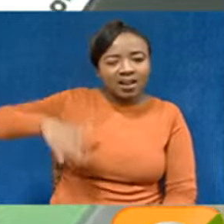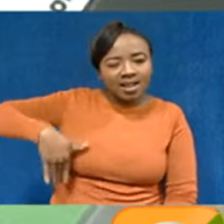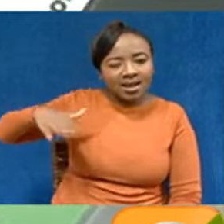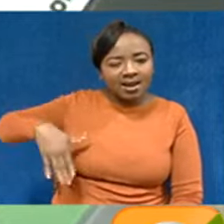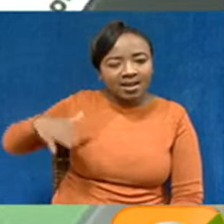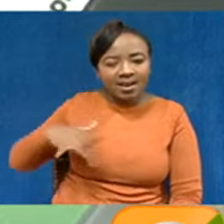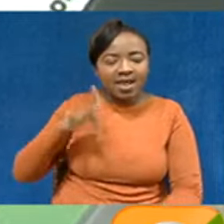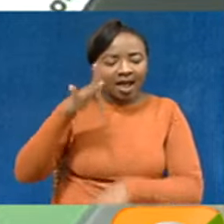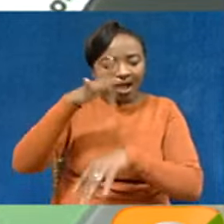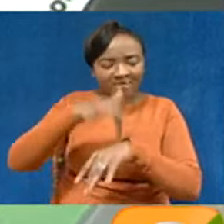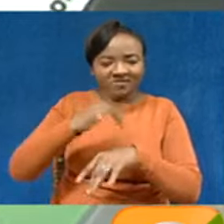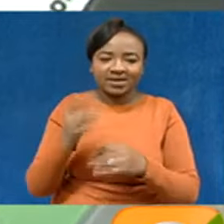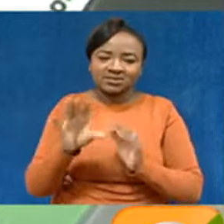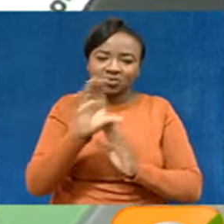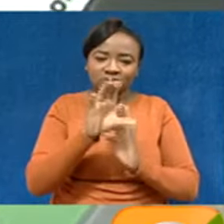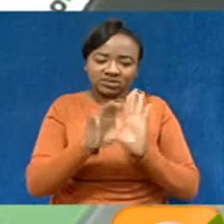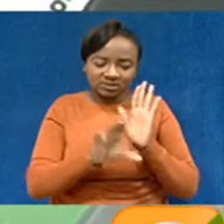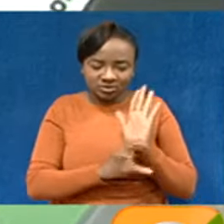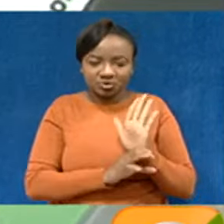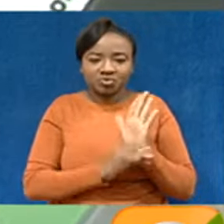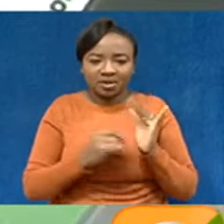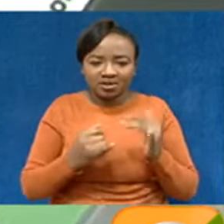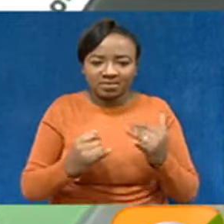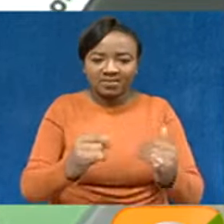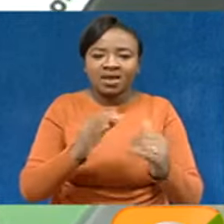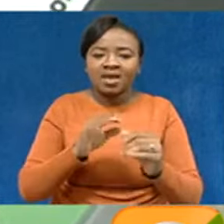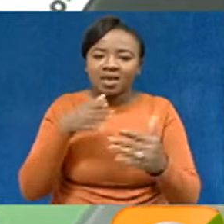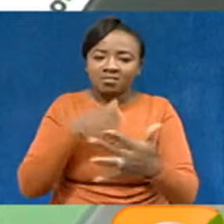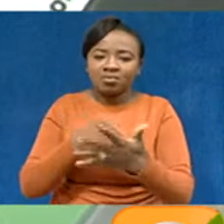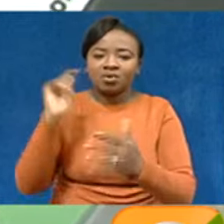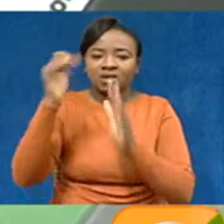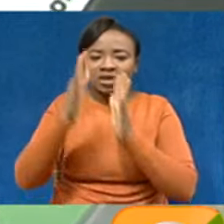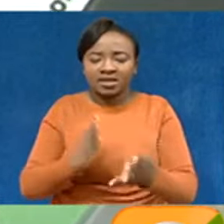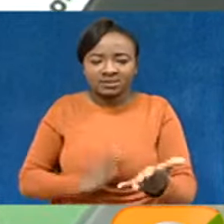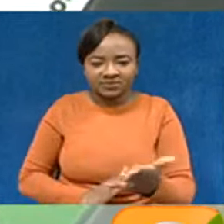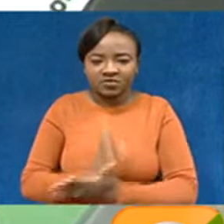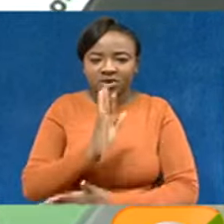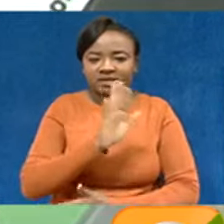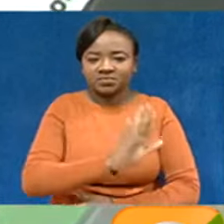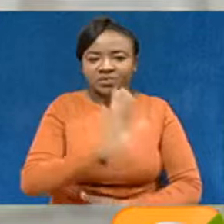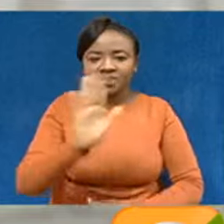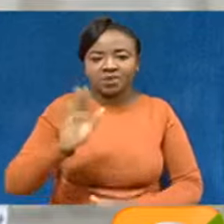kunaathiri majukumu ya kikatiba ya tume na kunyima haki wa Kenya ya uwakilishi.